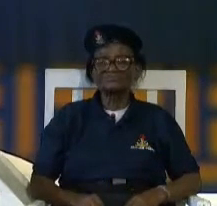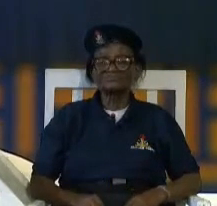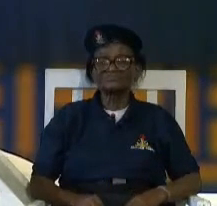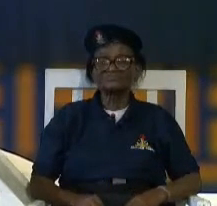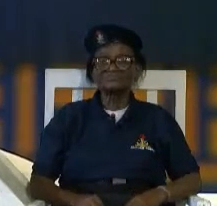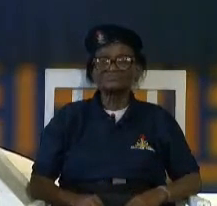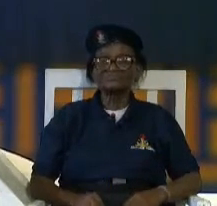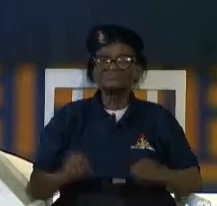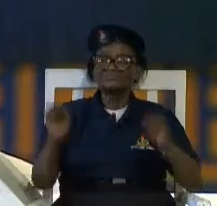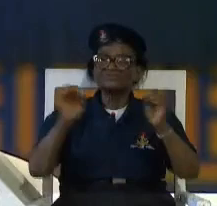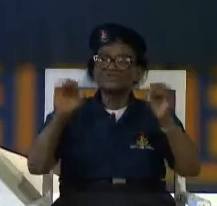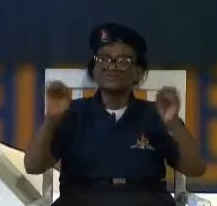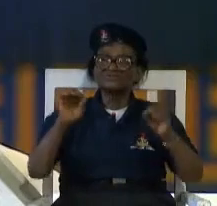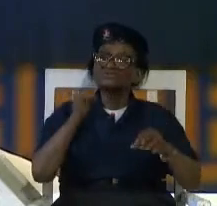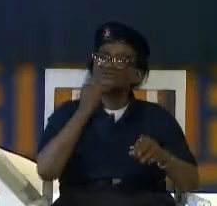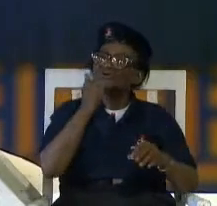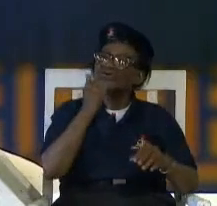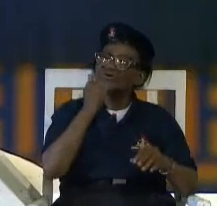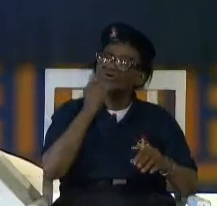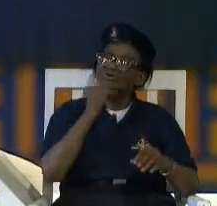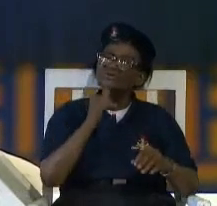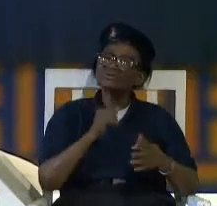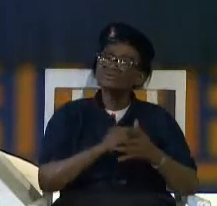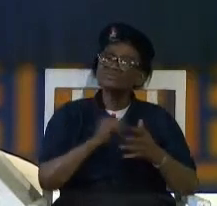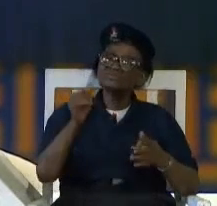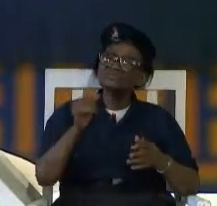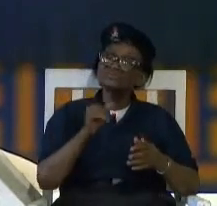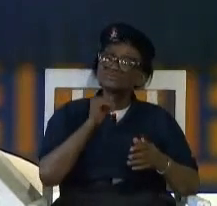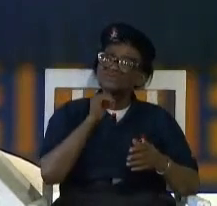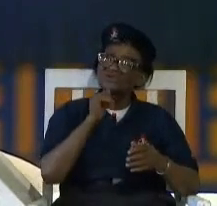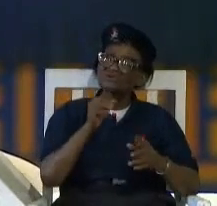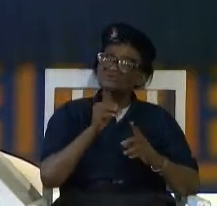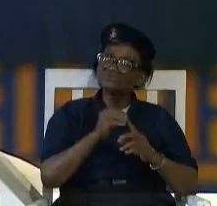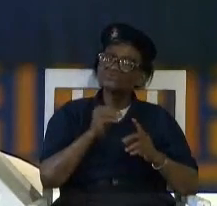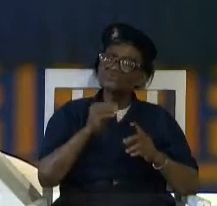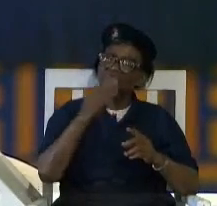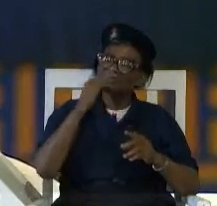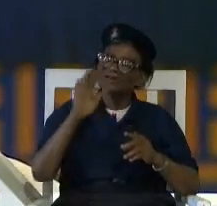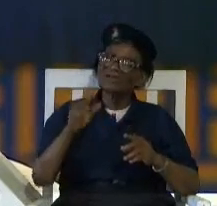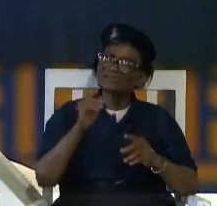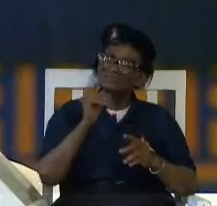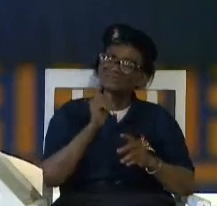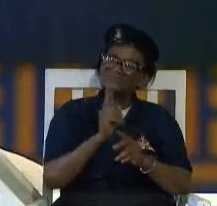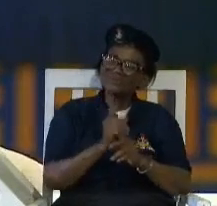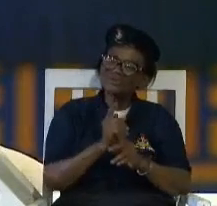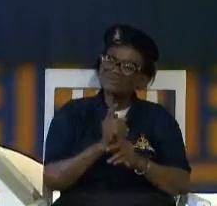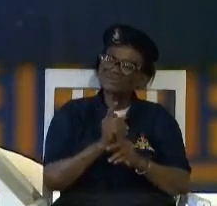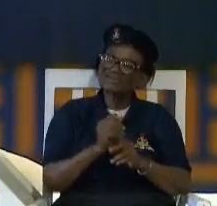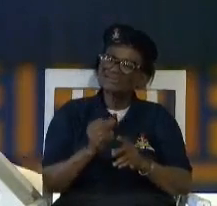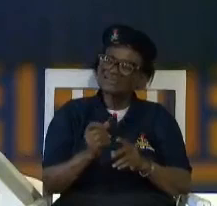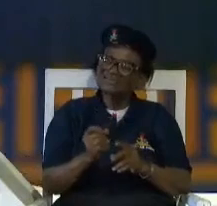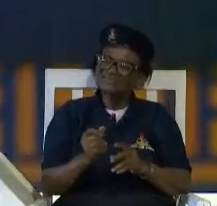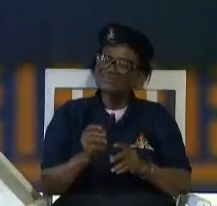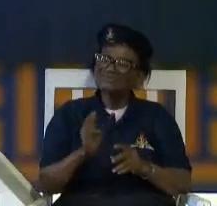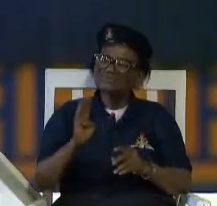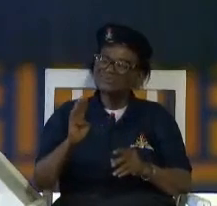Nothing wrong, nothing true, I mean, it's not too bad, just a little bit.